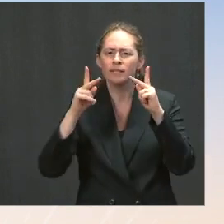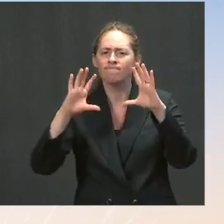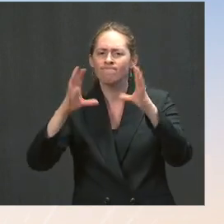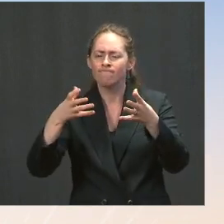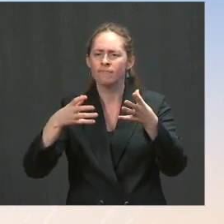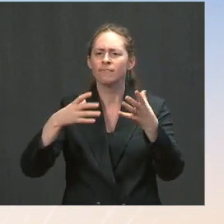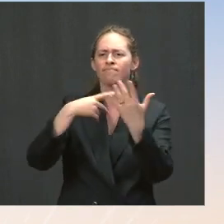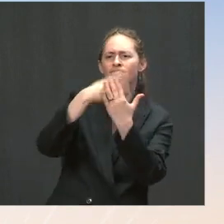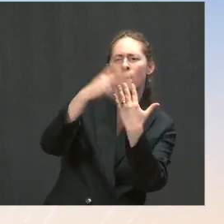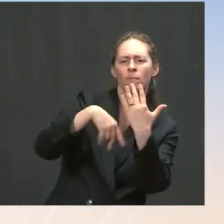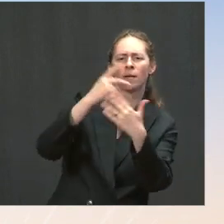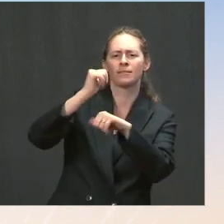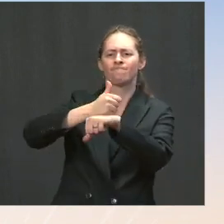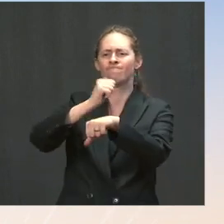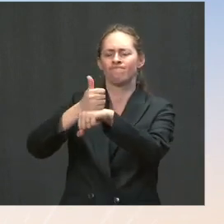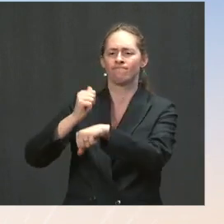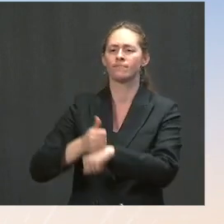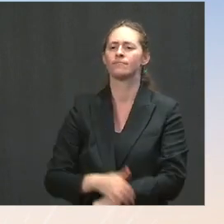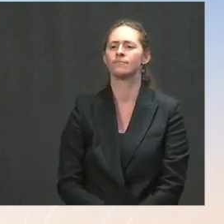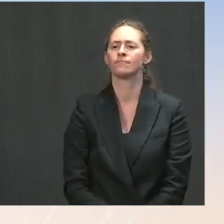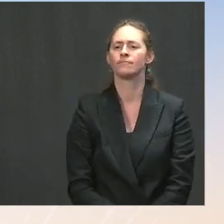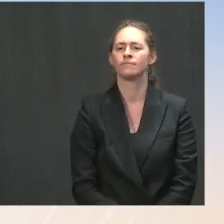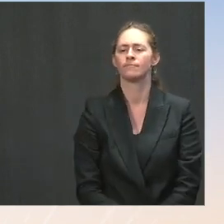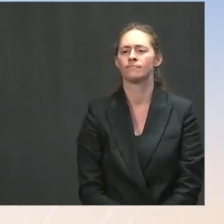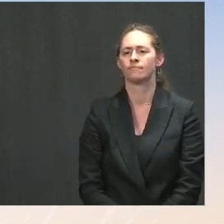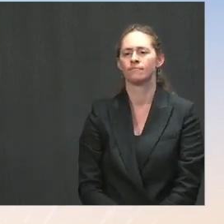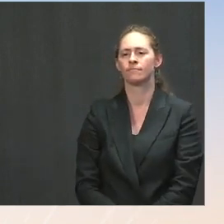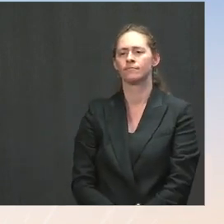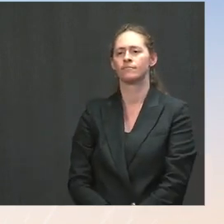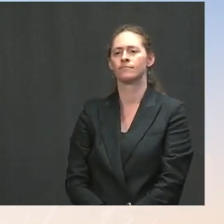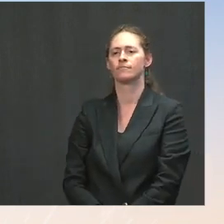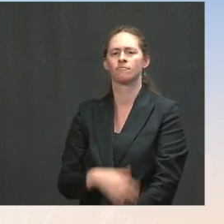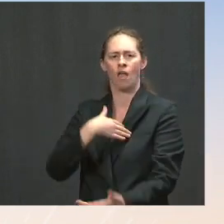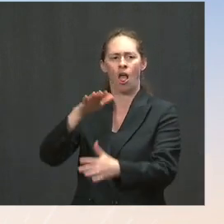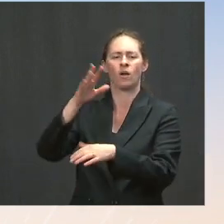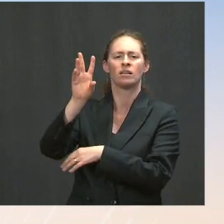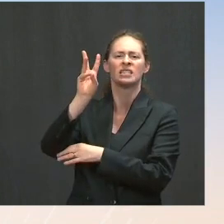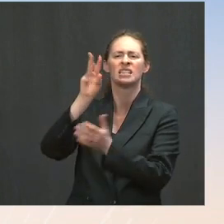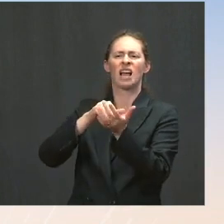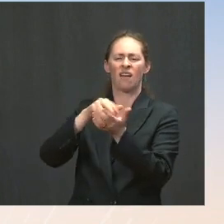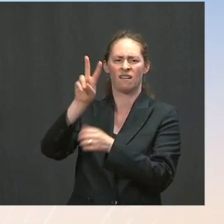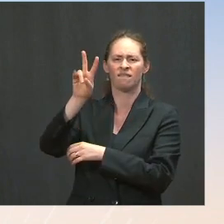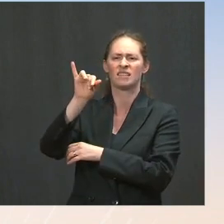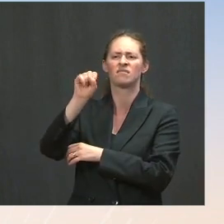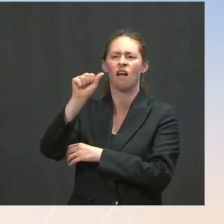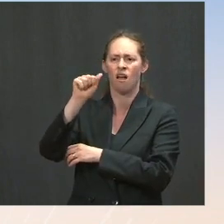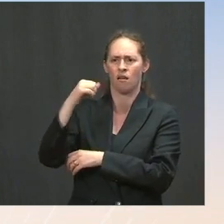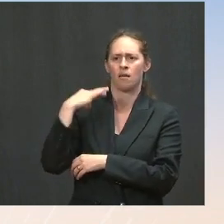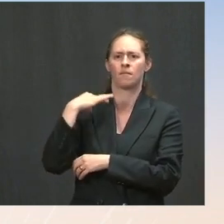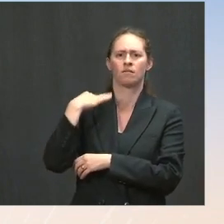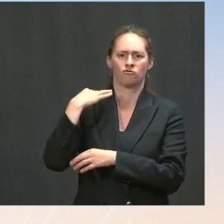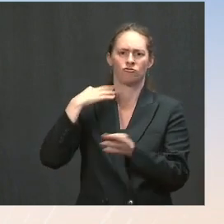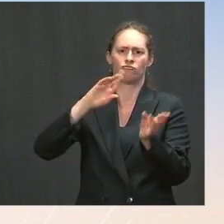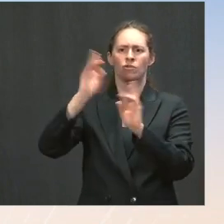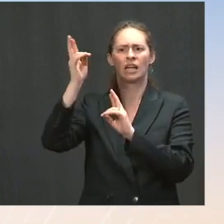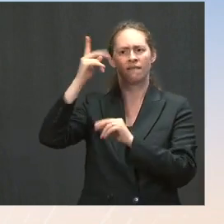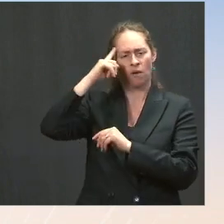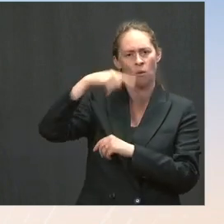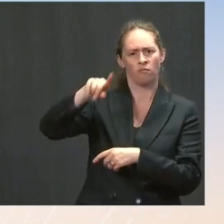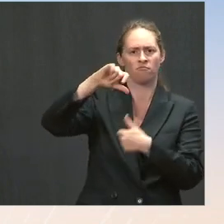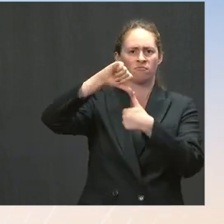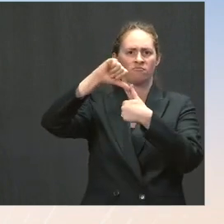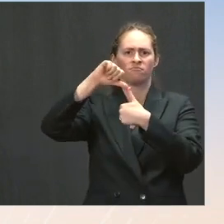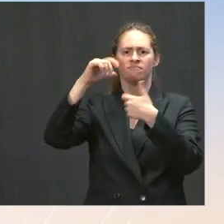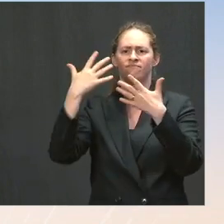H-2B visas available to Central Americans. But we also want to be crystal clear. Attempting to cross into the United States